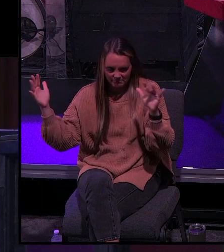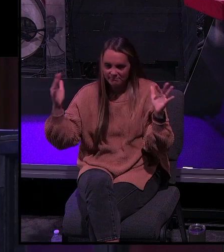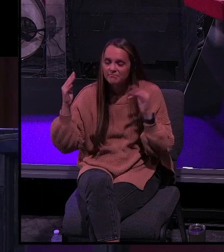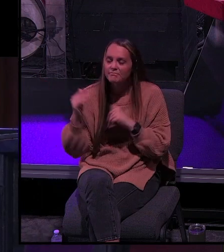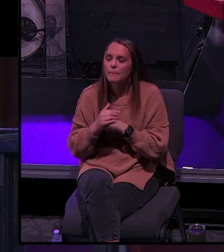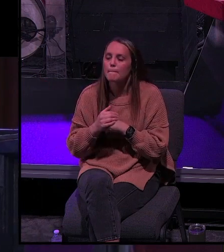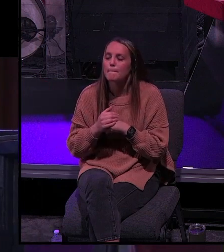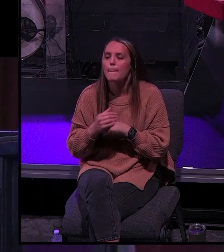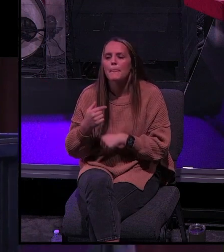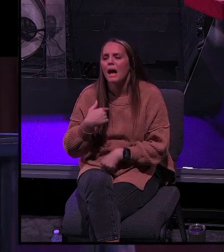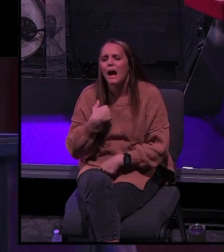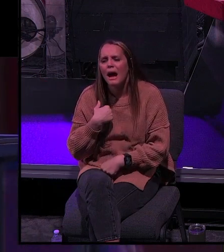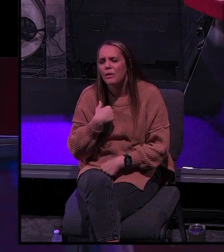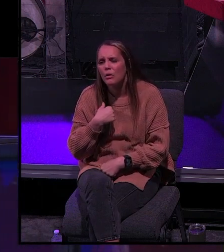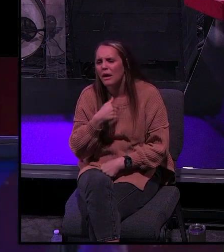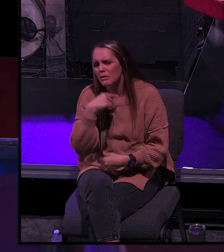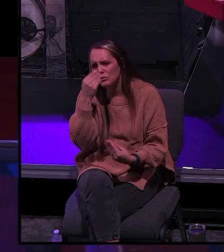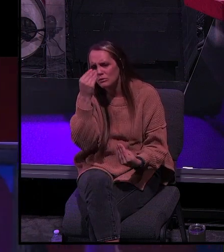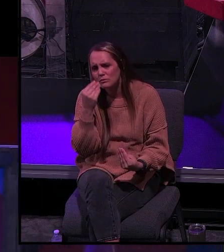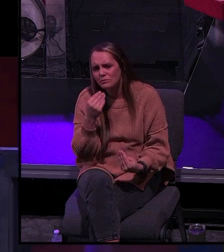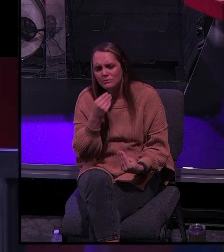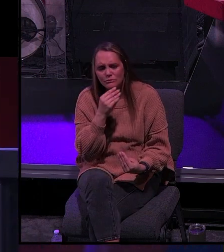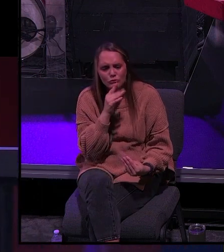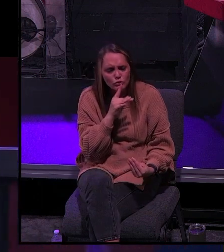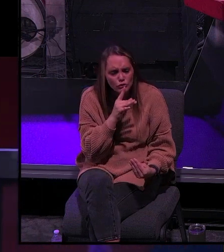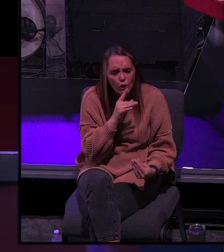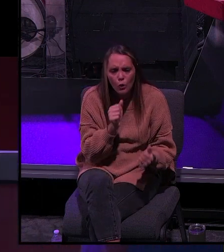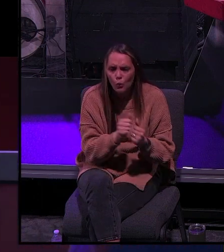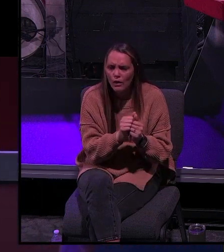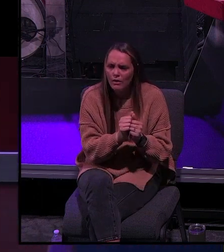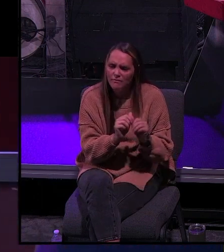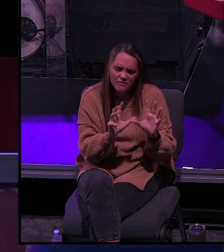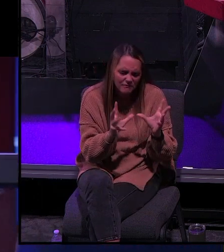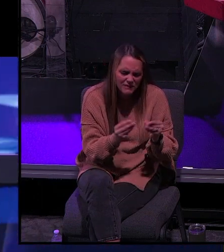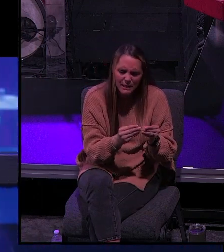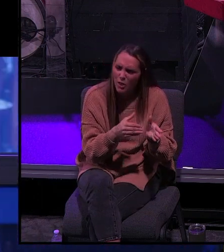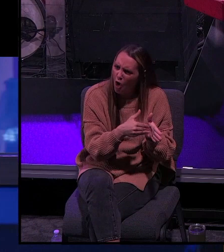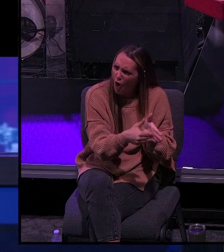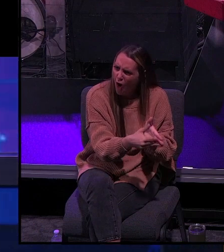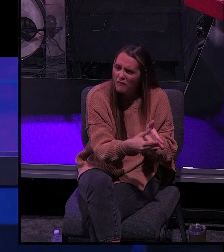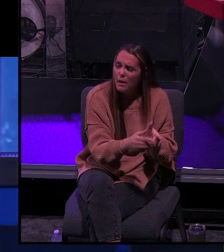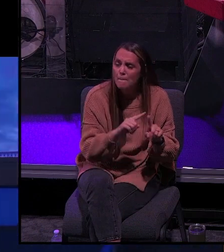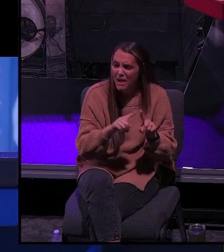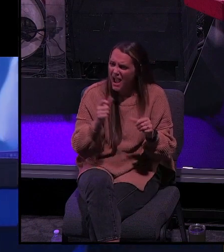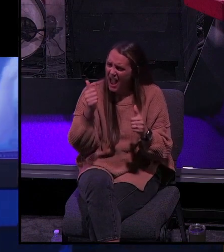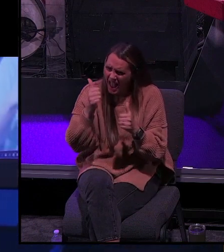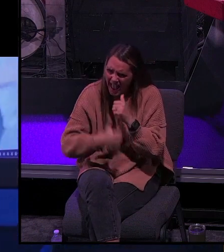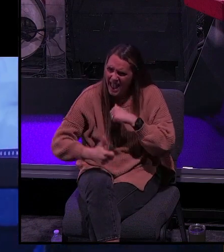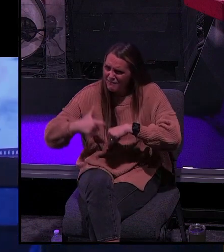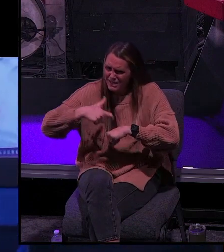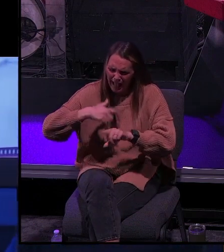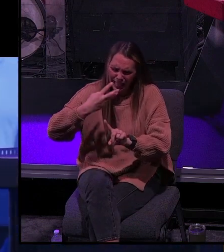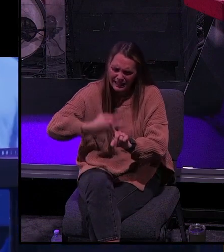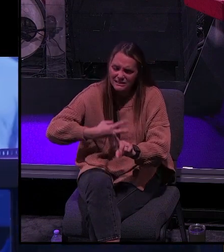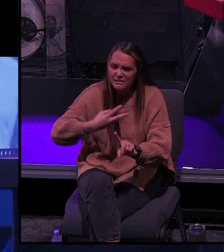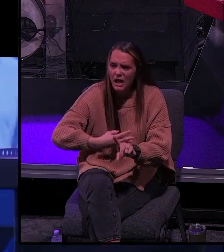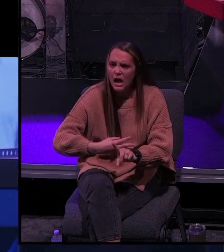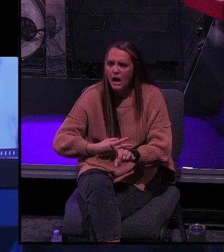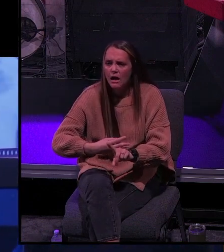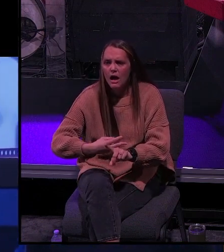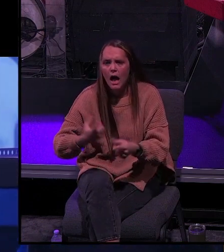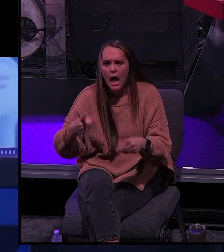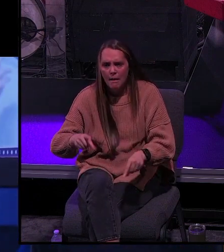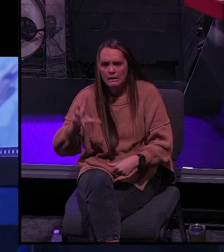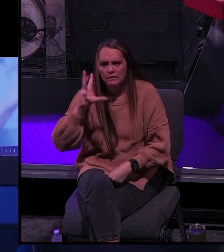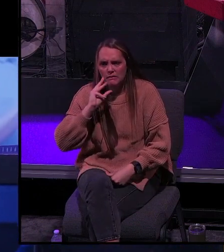And I don't talk about it to the people who are close to me very much. I don't share about it a lot when I'm going through that. But every time, it's like this journey with fear. Fear comes up